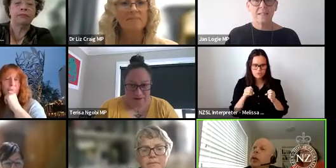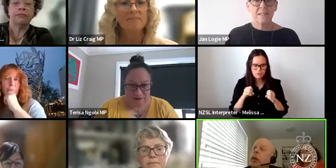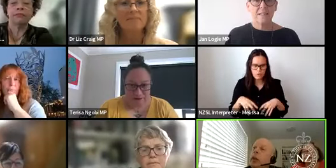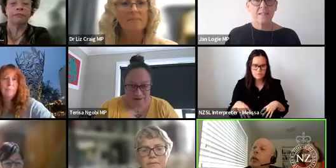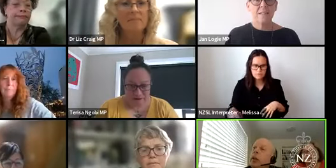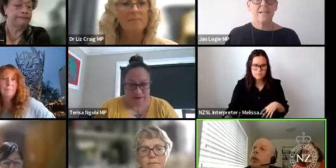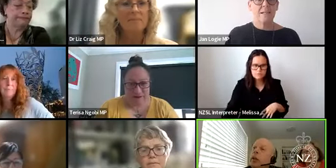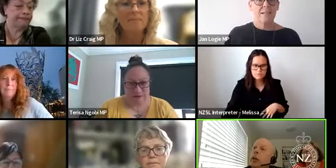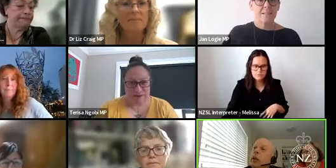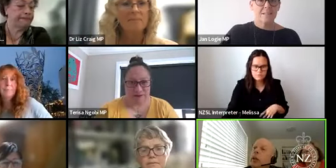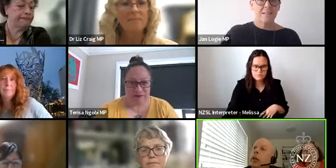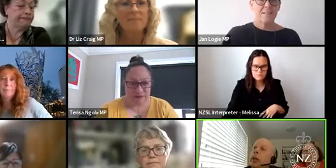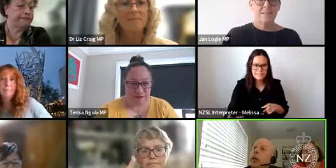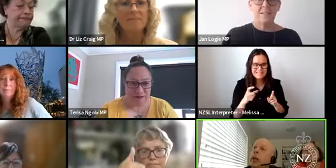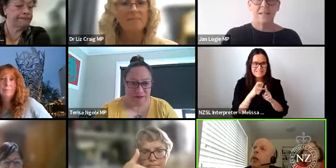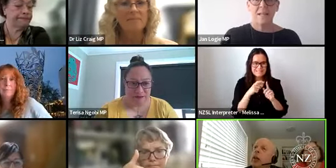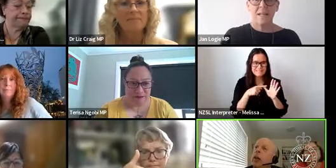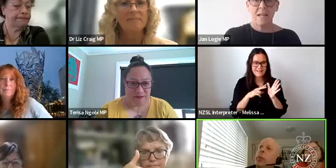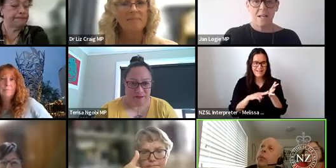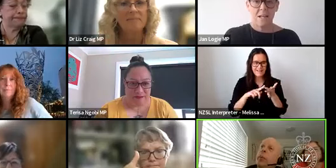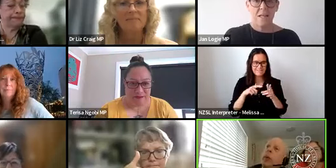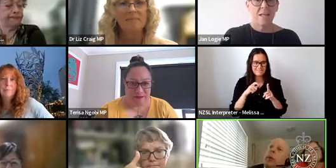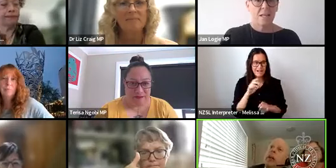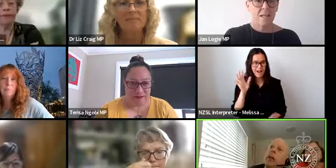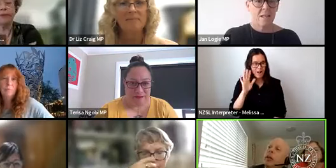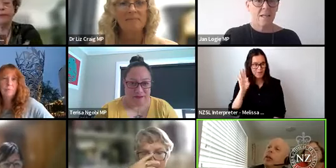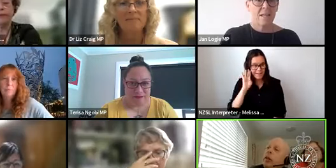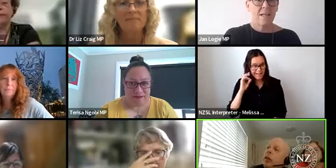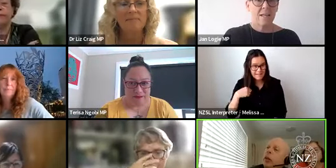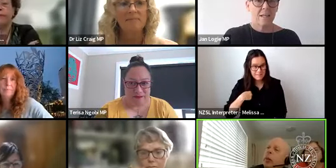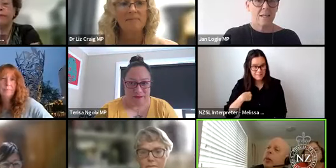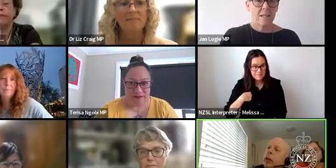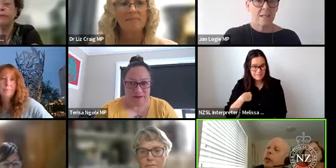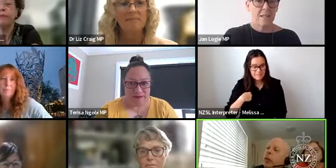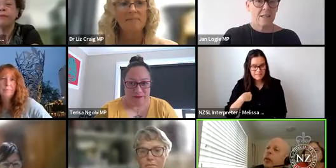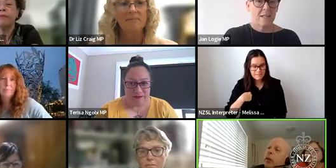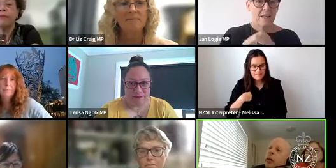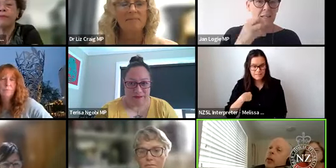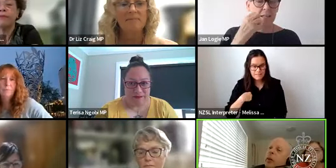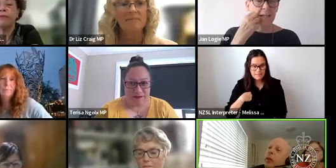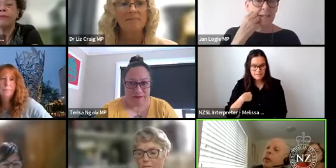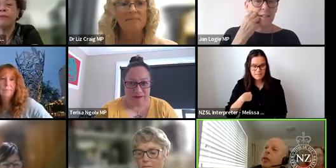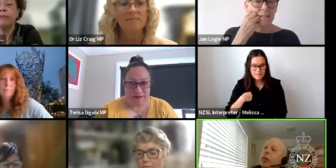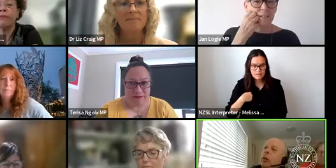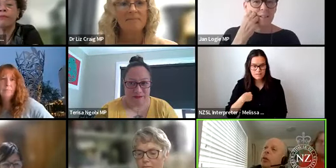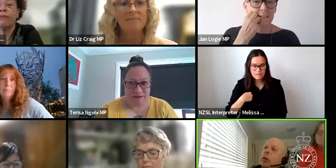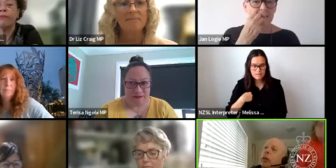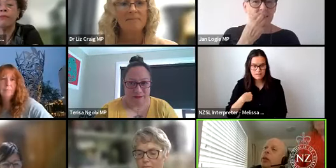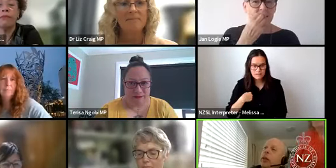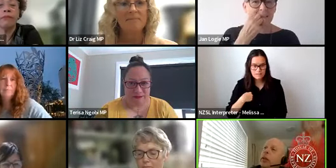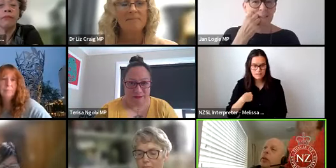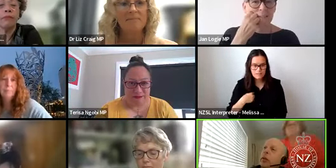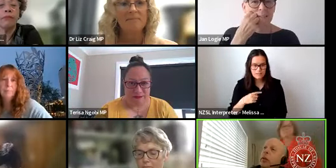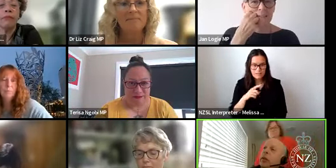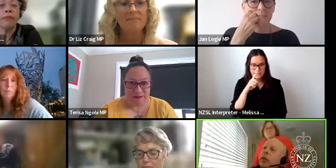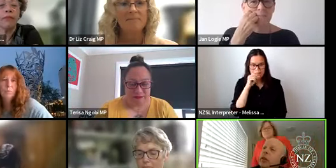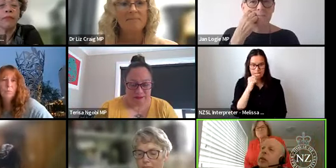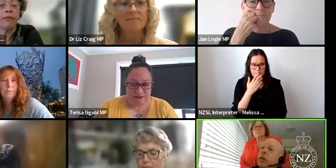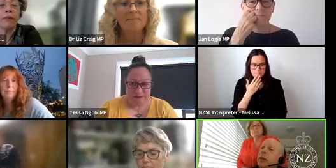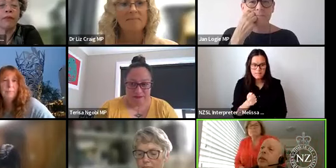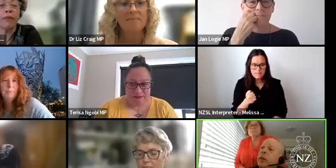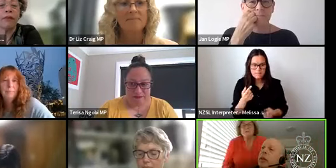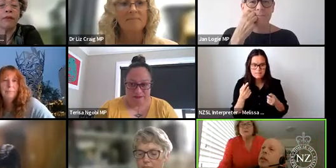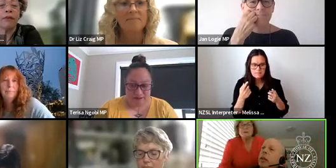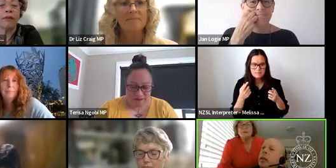Hello, can you hear me? Okay, they want to promote me to be a panelist. Can you grab the grab the mouse and click whatever has to, oh no, that